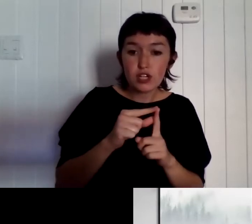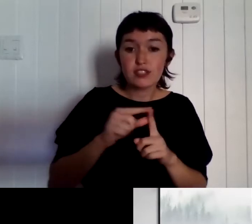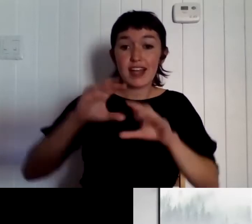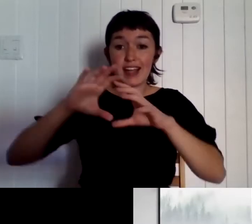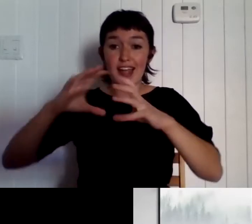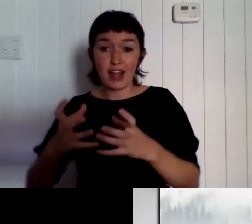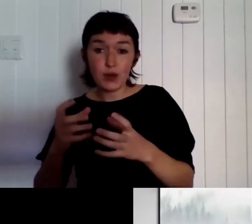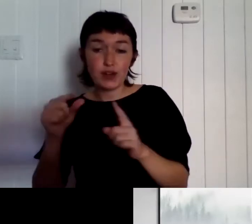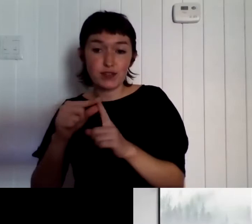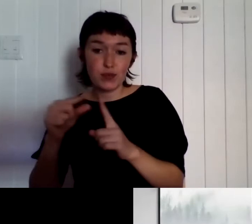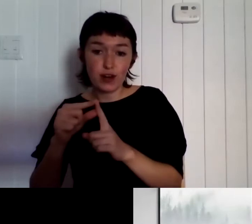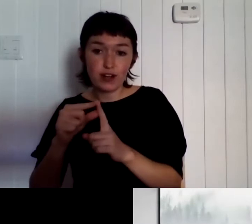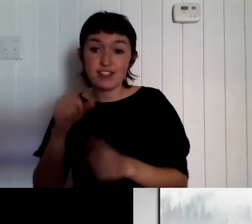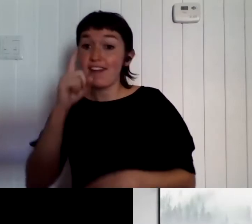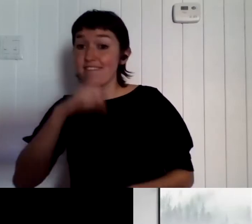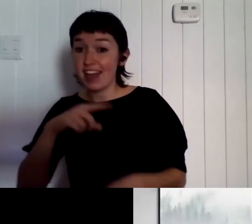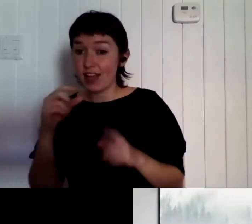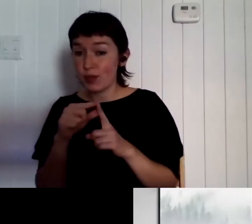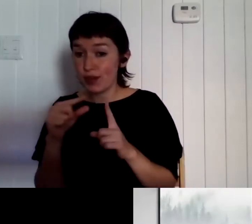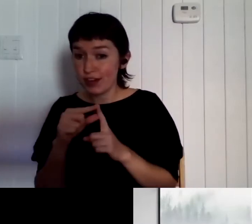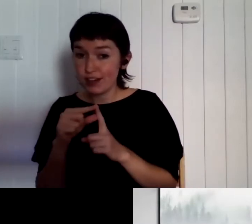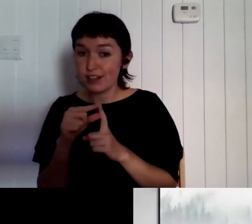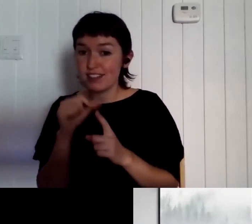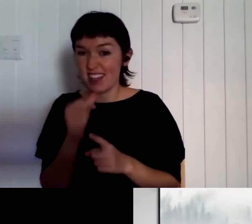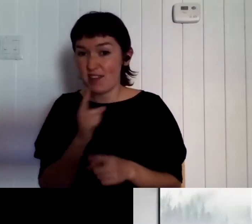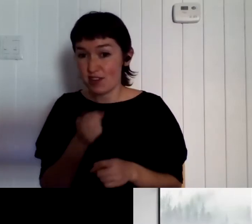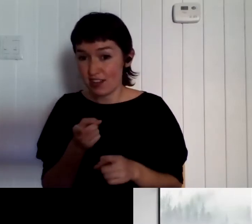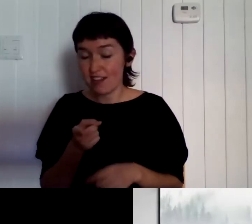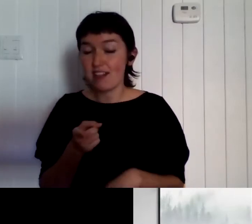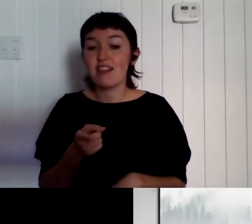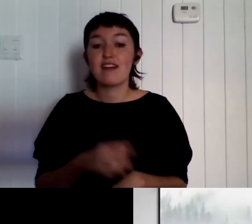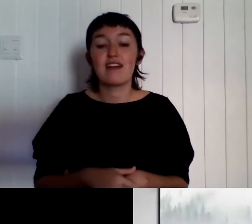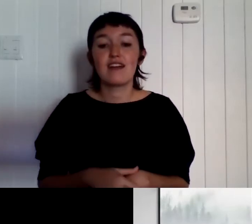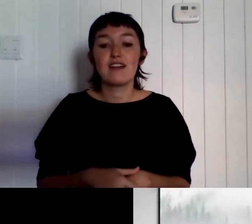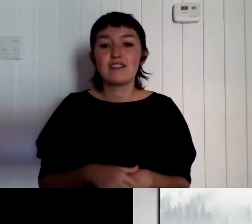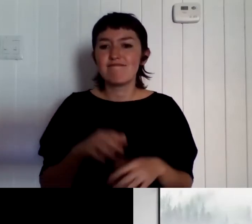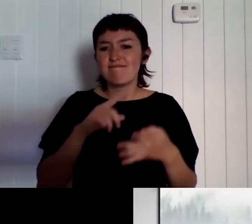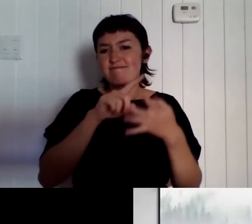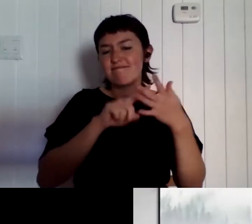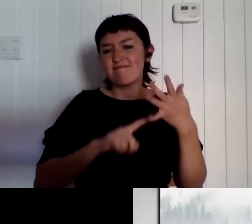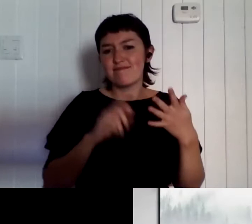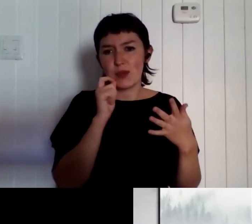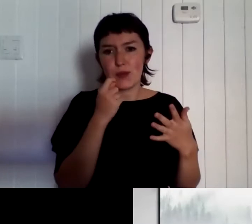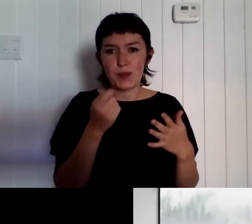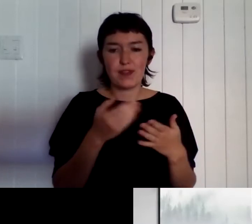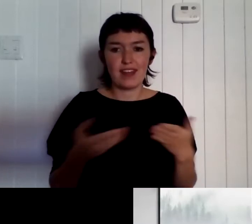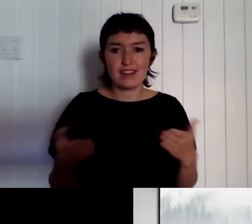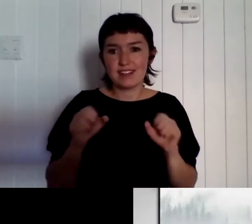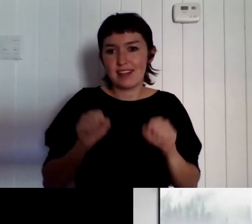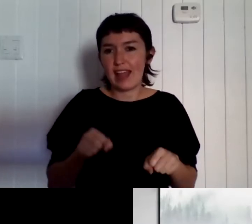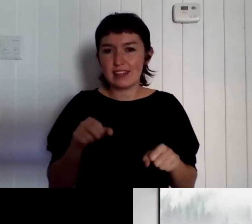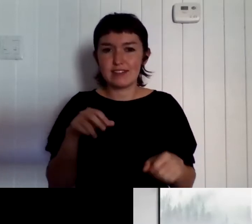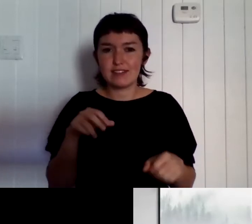words that look like words but aren't real words. So yeah, all sorts of nifty things you can look at with functional MRI. In terms